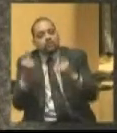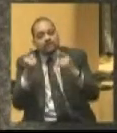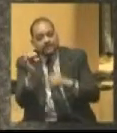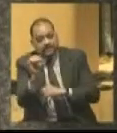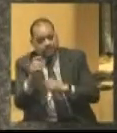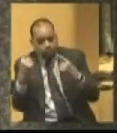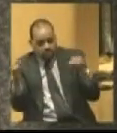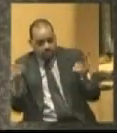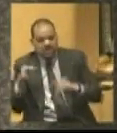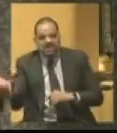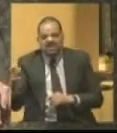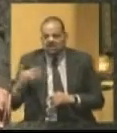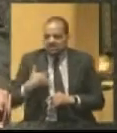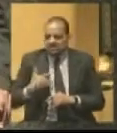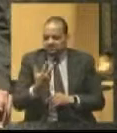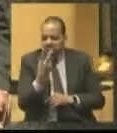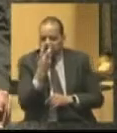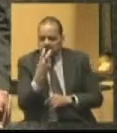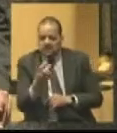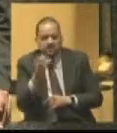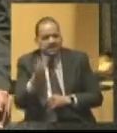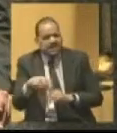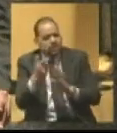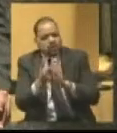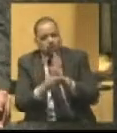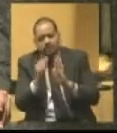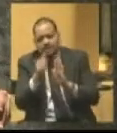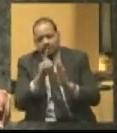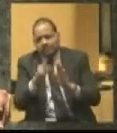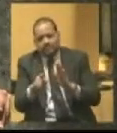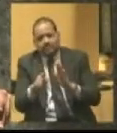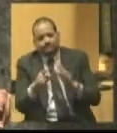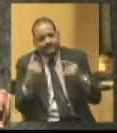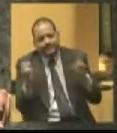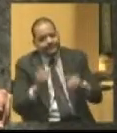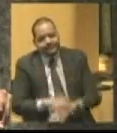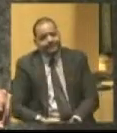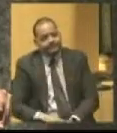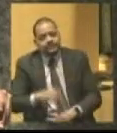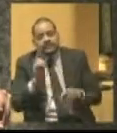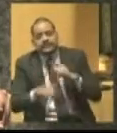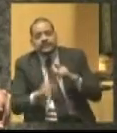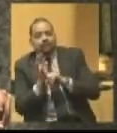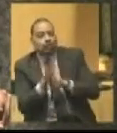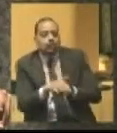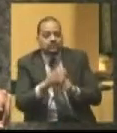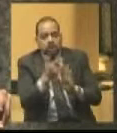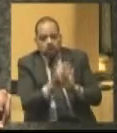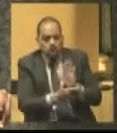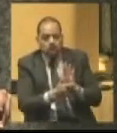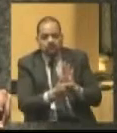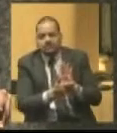would do any good. "I can't enforce the law in the rebel states as it is," Lincoln would say. "What makes you think I could enforce